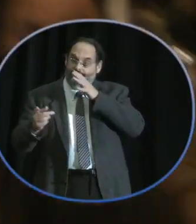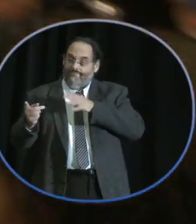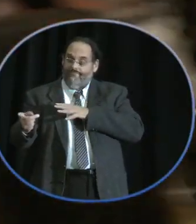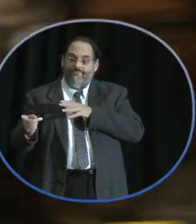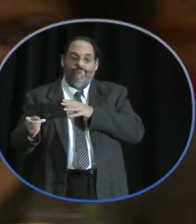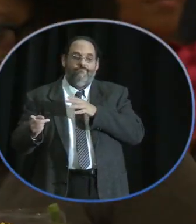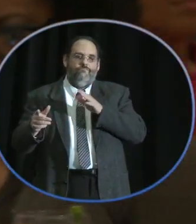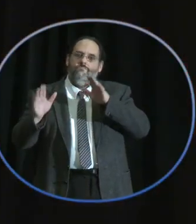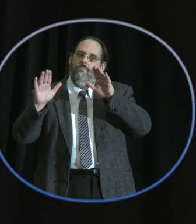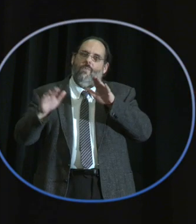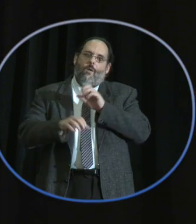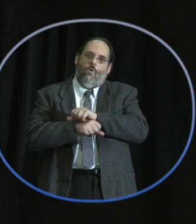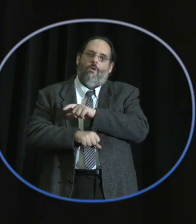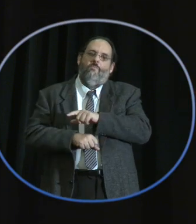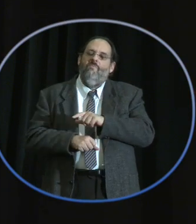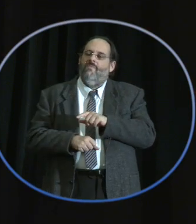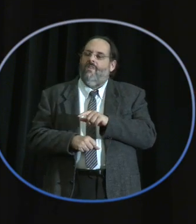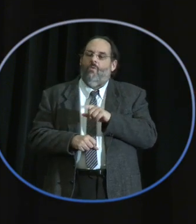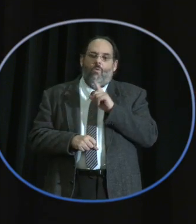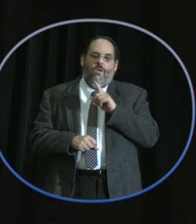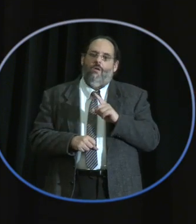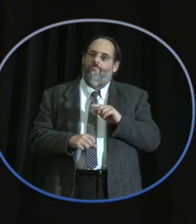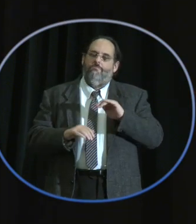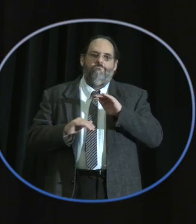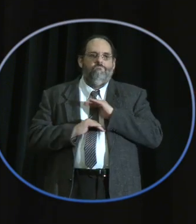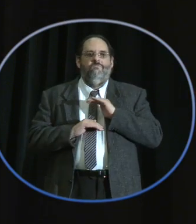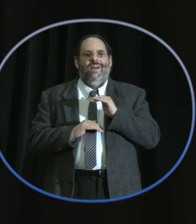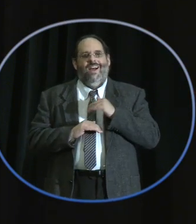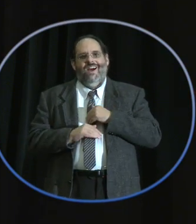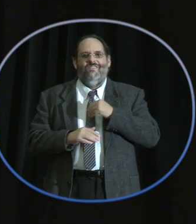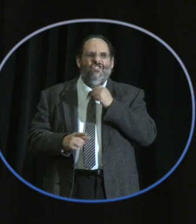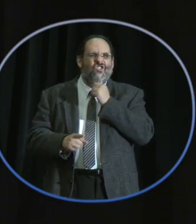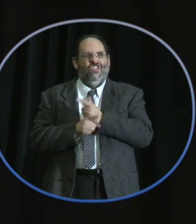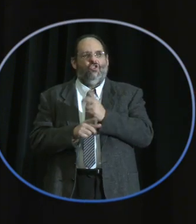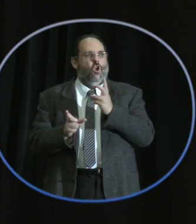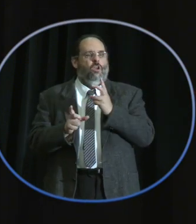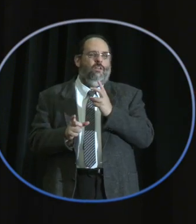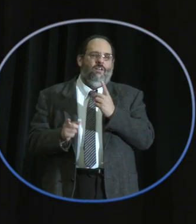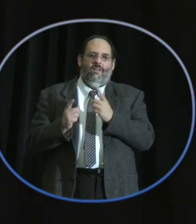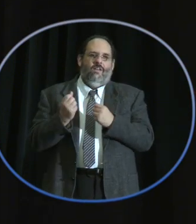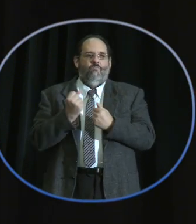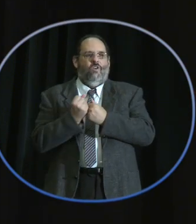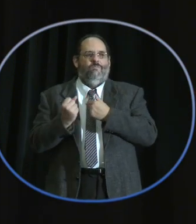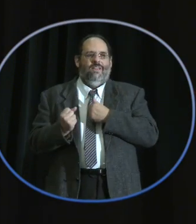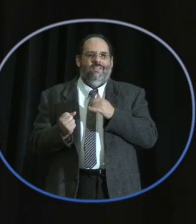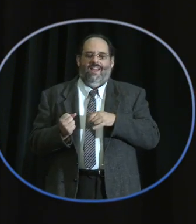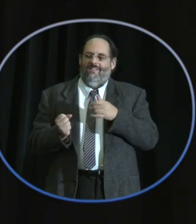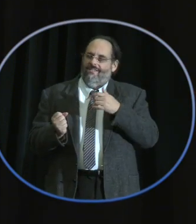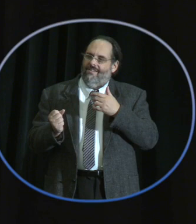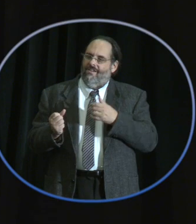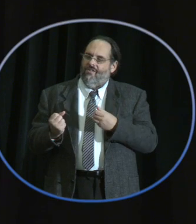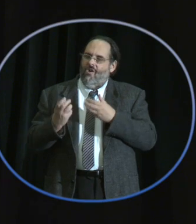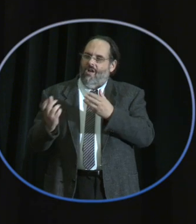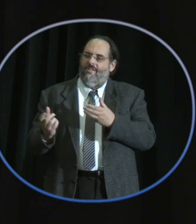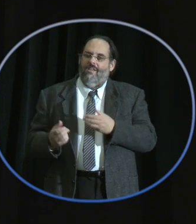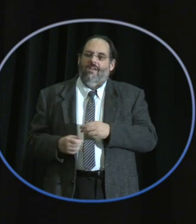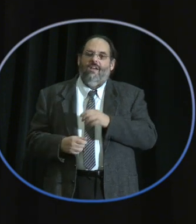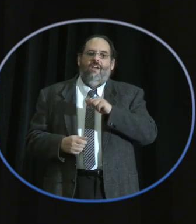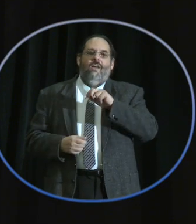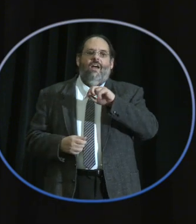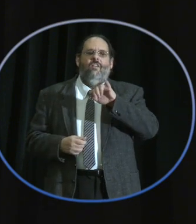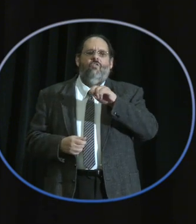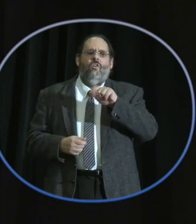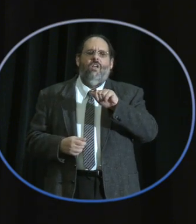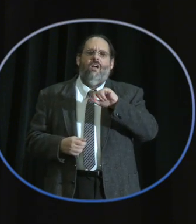she is doing amazing work, and I couldn't be happier to have a sister in the cause. So thank you, Chrissy. Adeola Ajani,